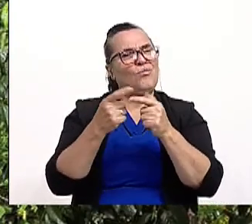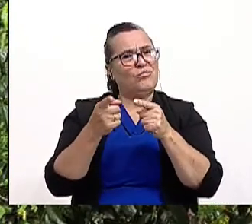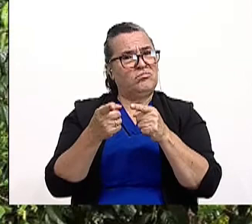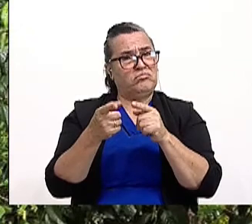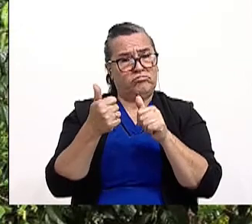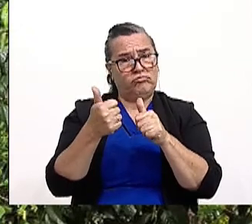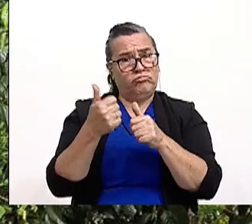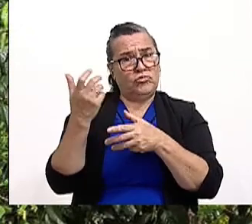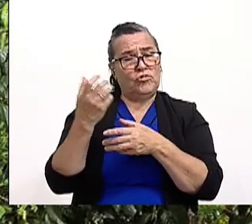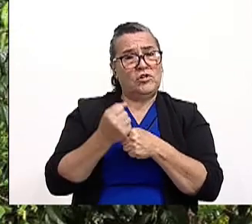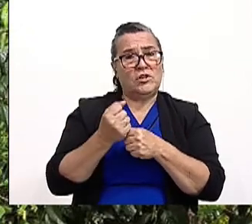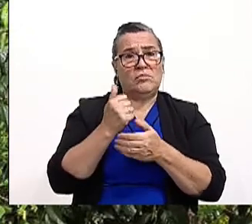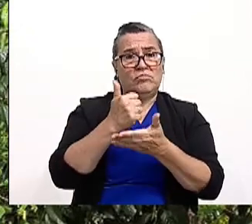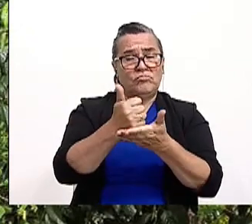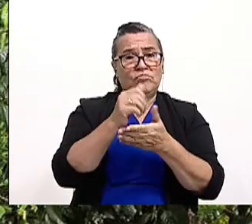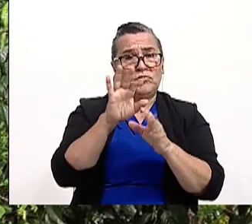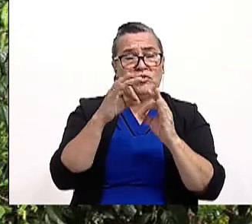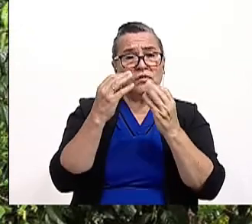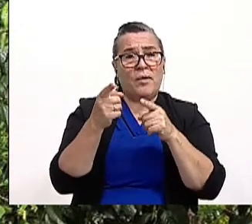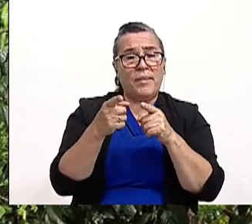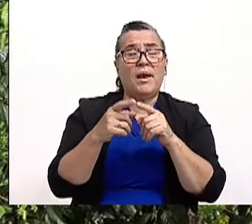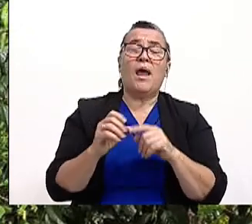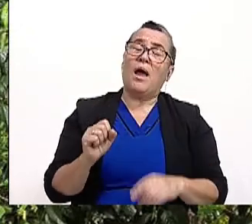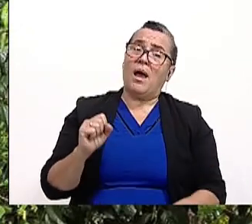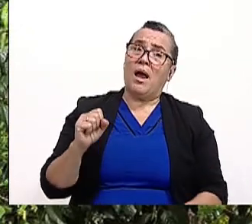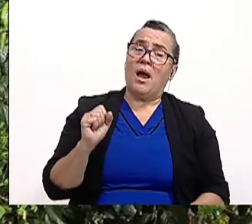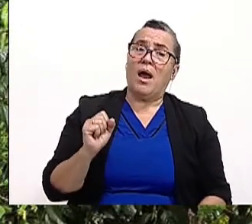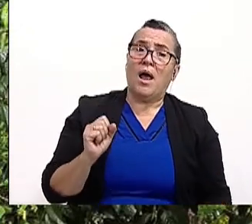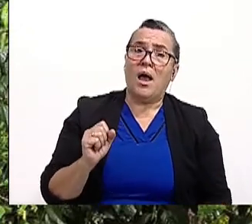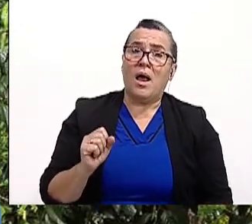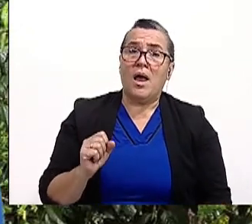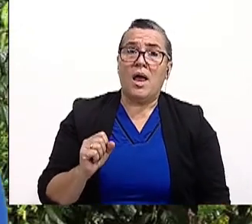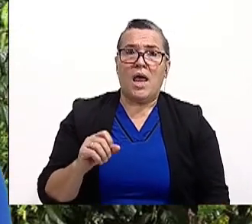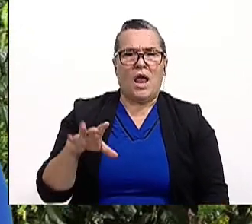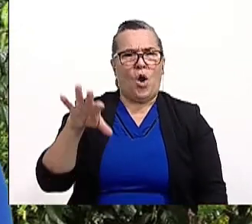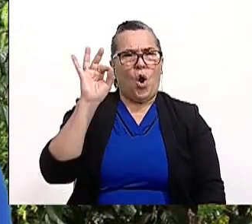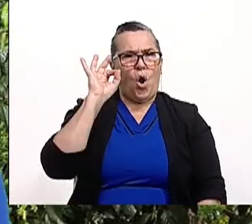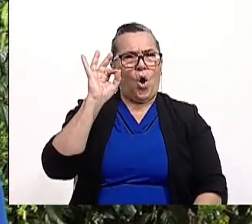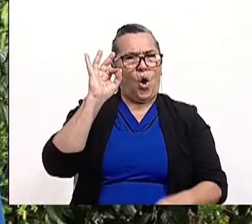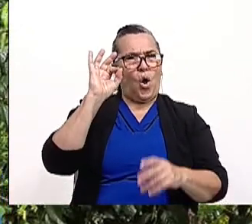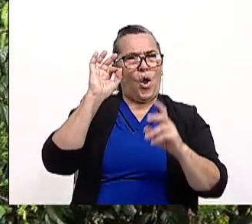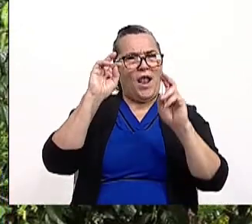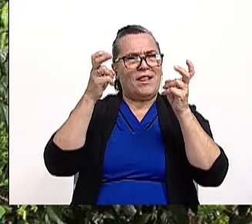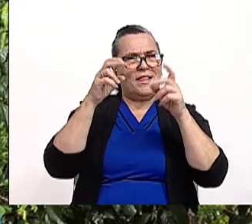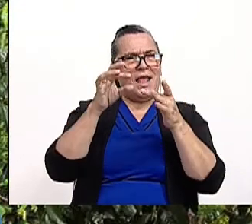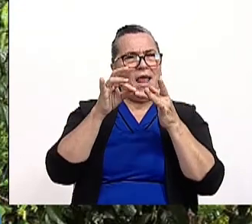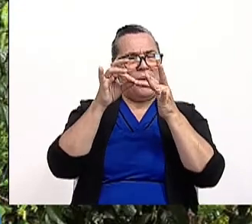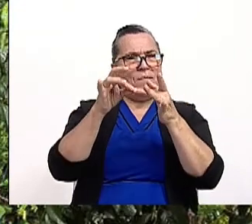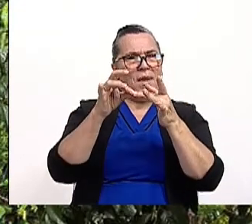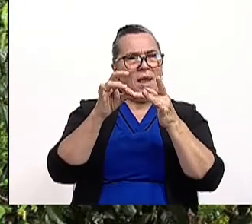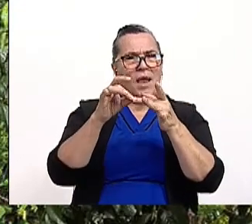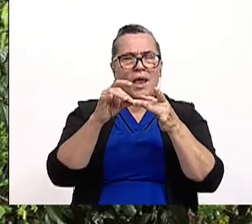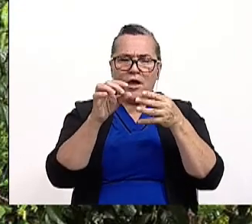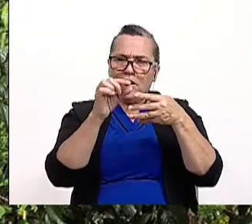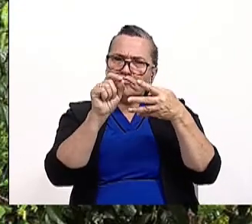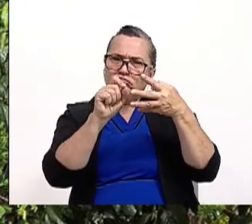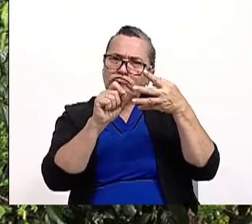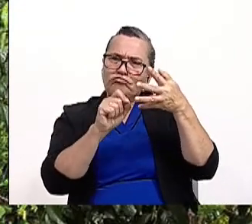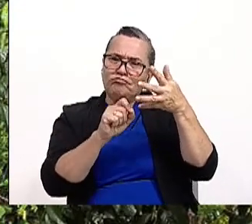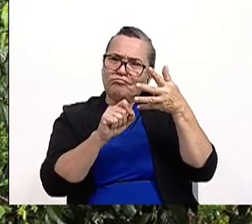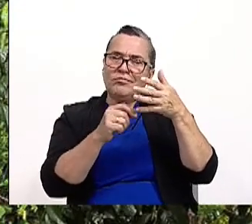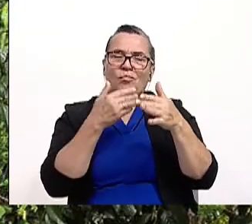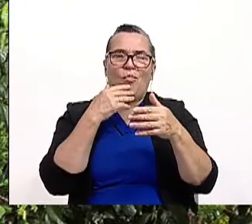you receive some help from your family? Did you get the gist and supporting details? Very good, let's check